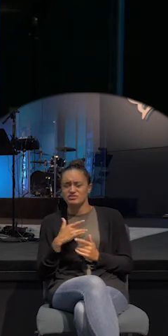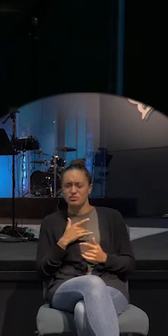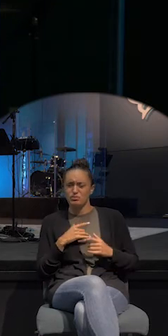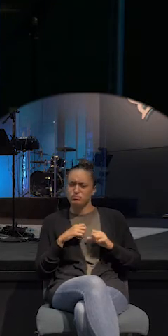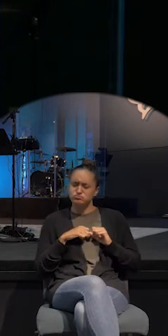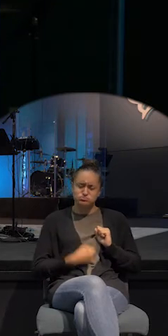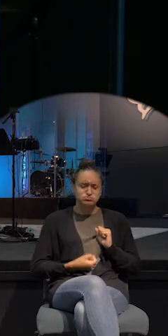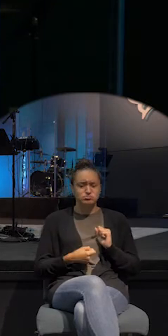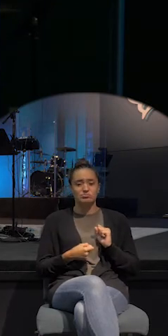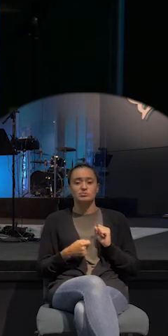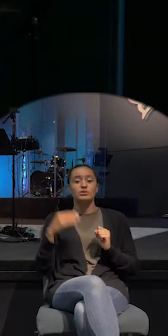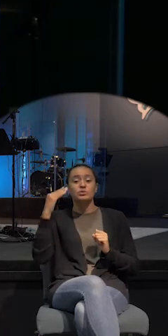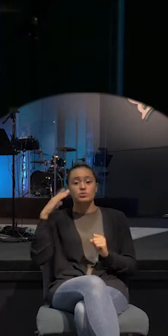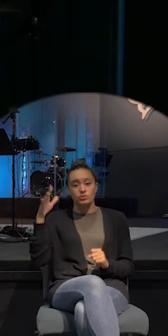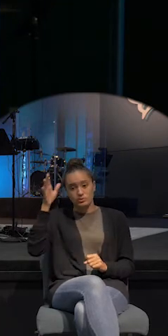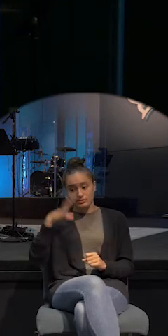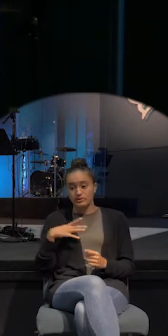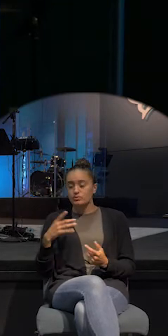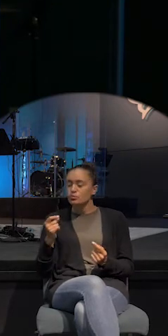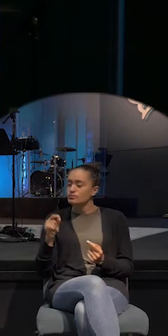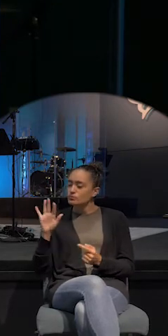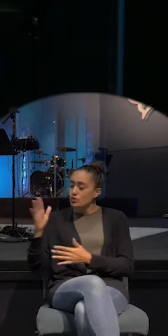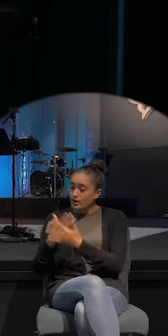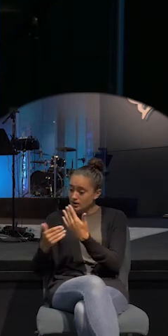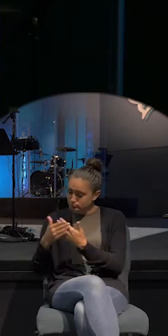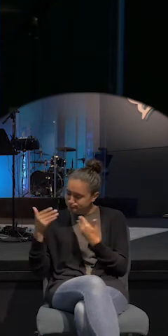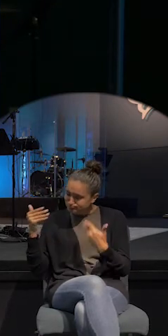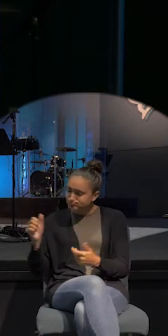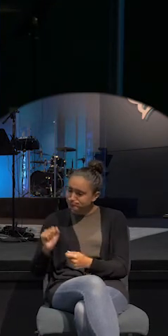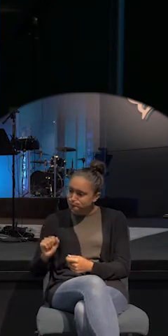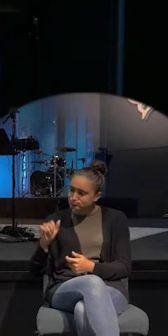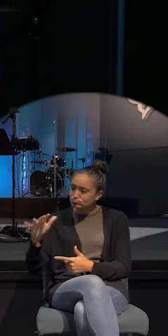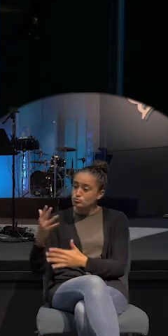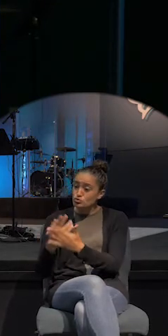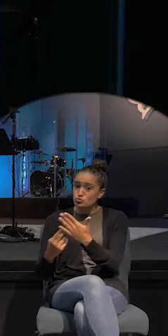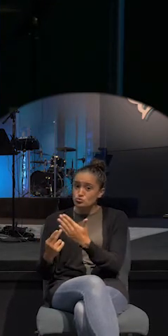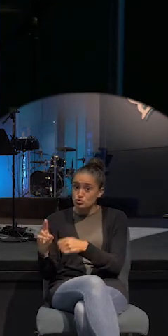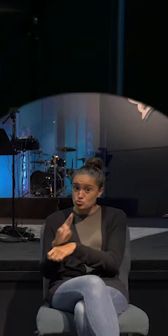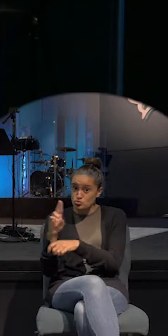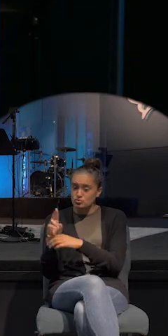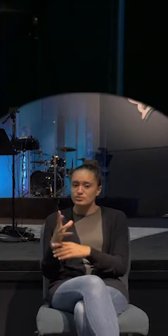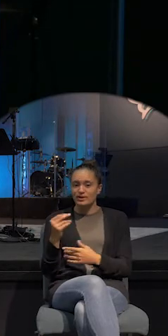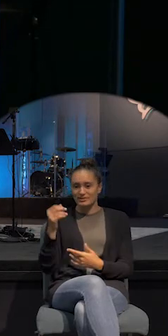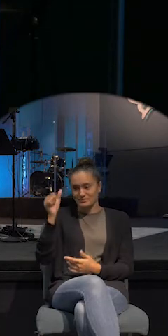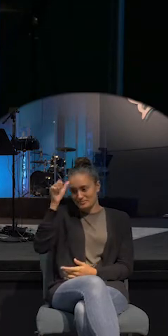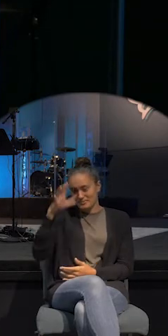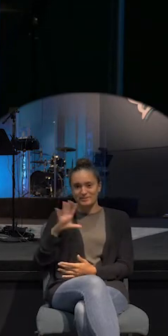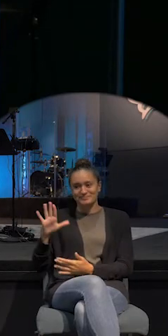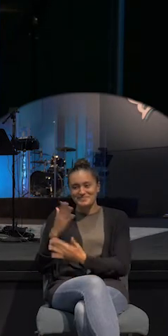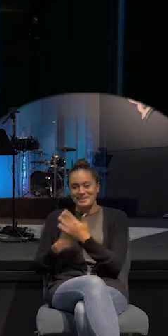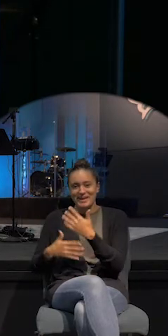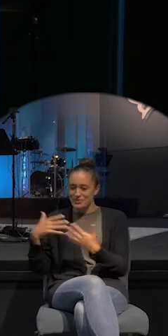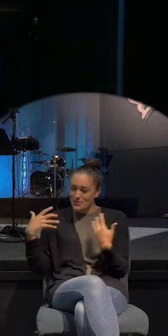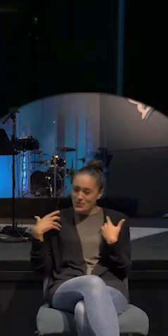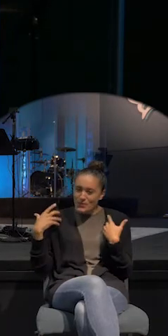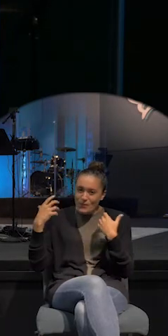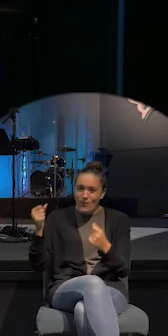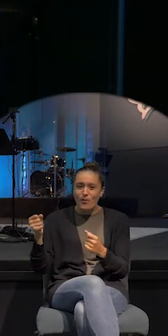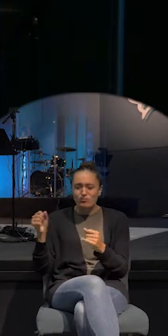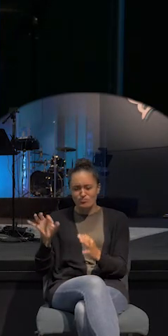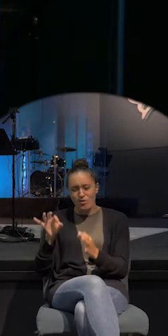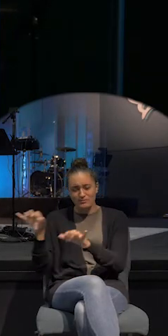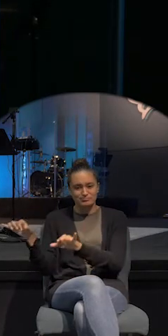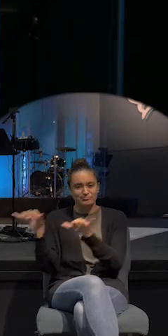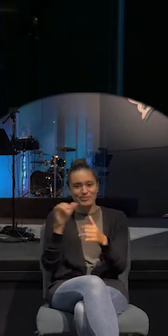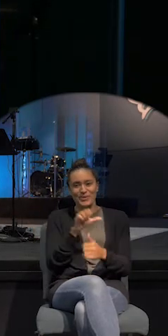man, "Stretch out your hand." And he stretched it out, and his hand was restored as whole as